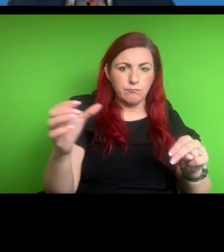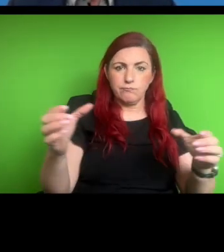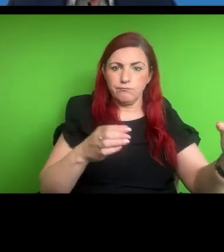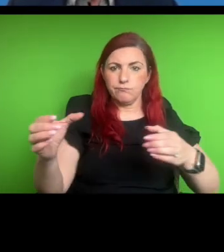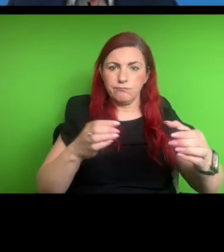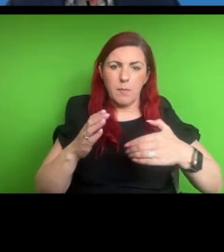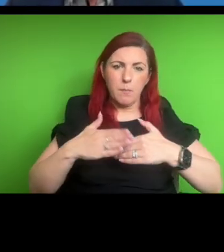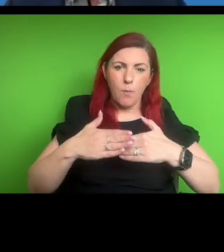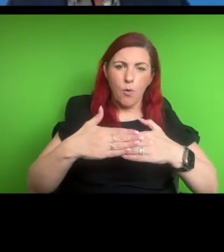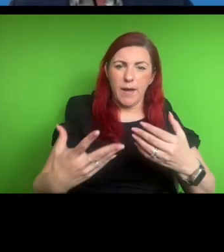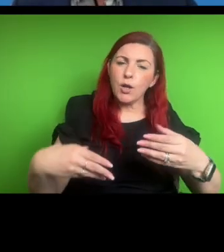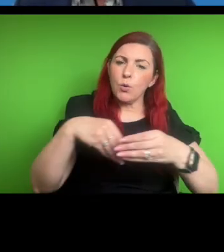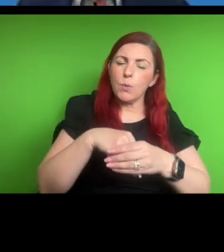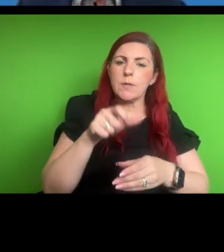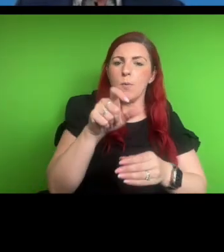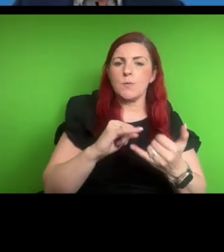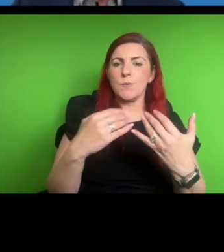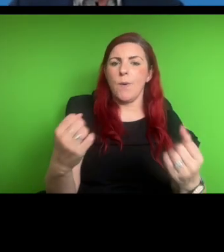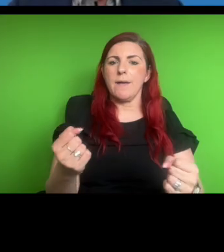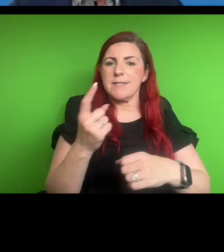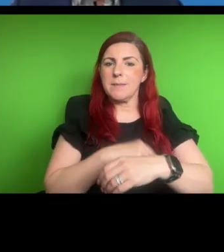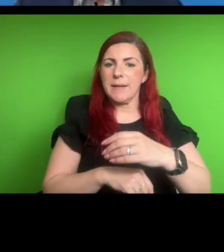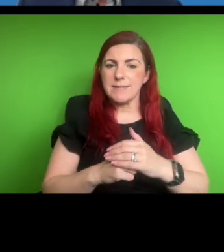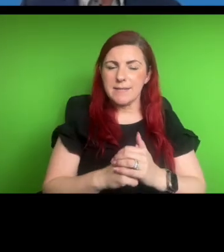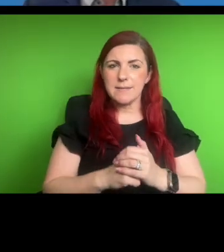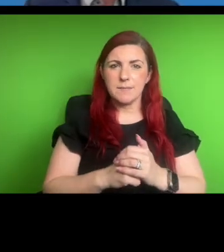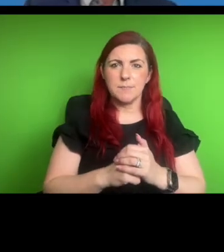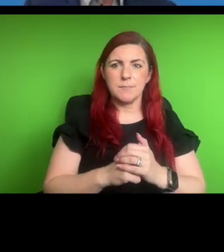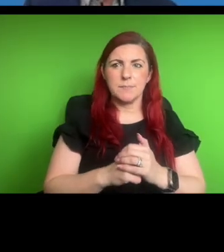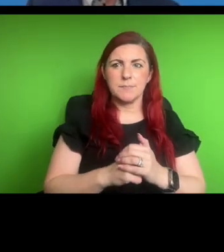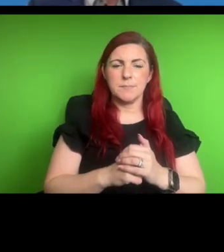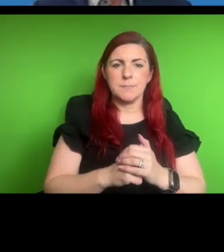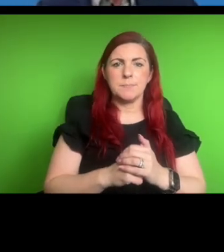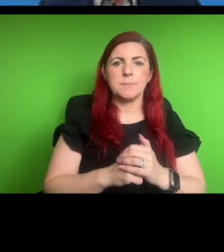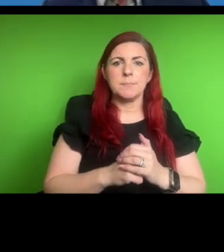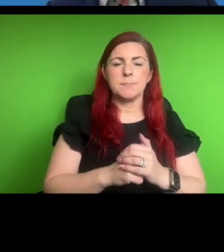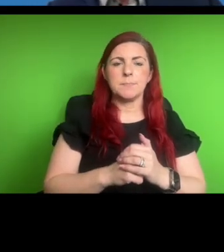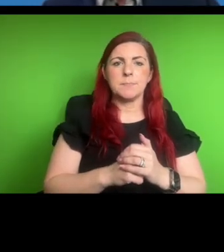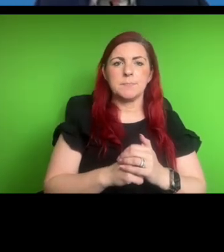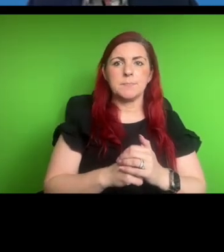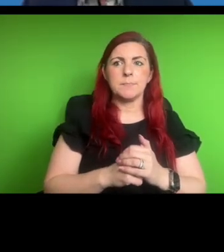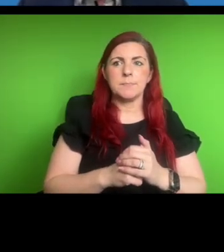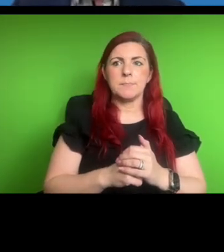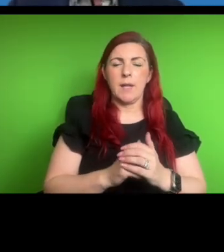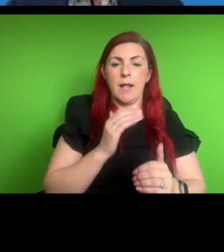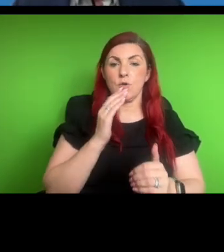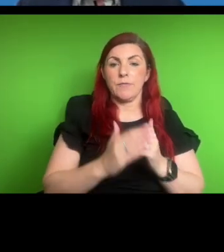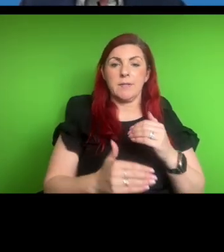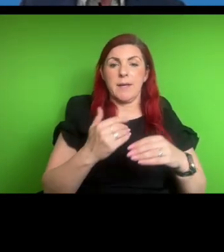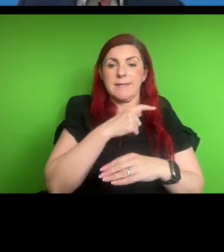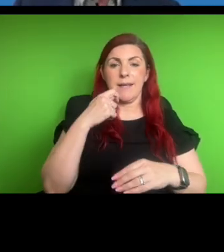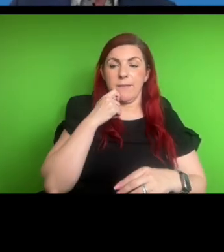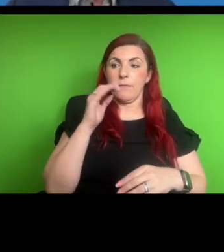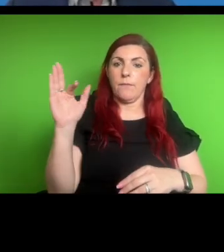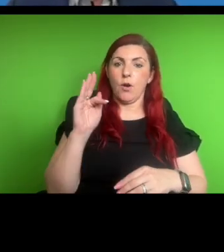and aging populations. So I'll just finish by saying, Fergal, that aligning with harmonised standards, it's